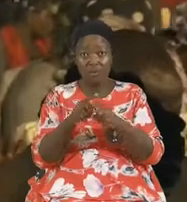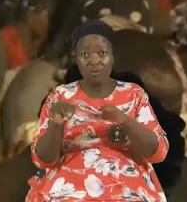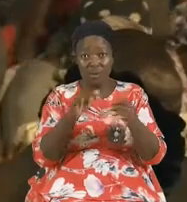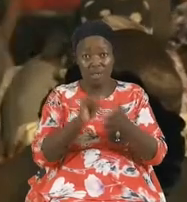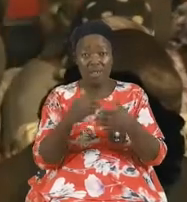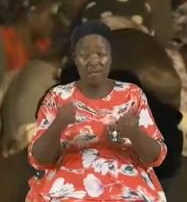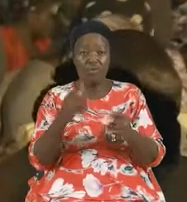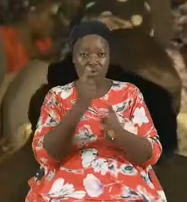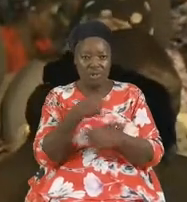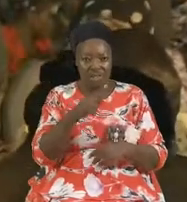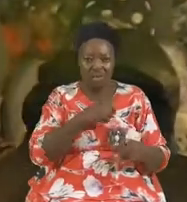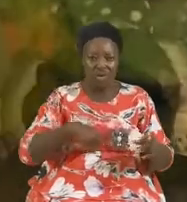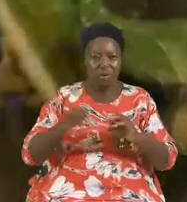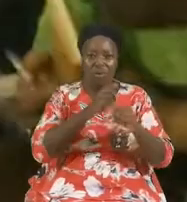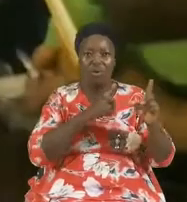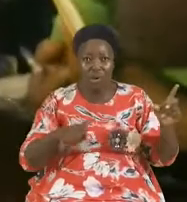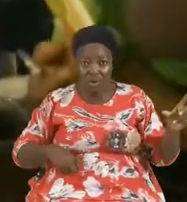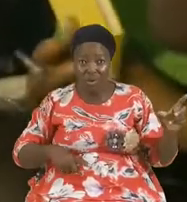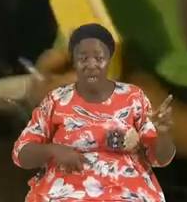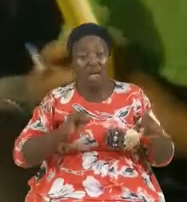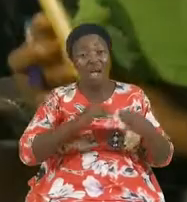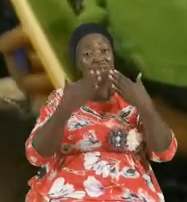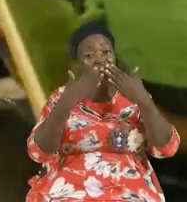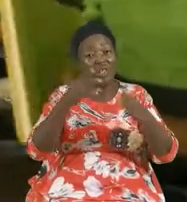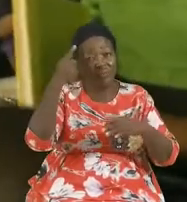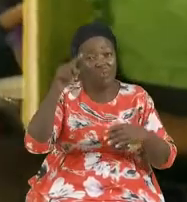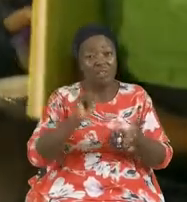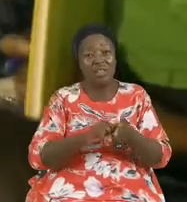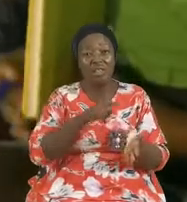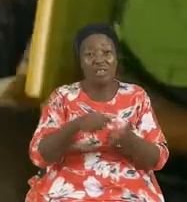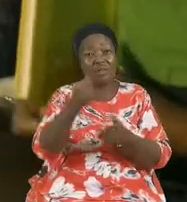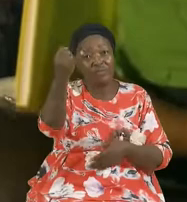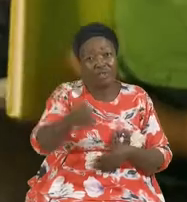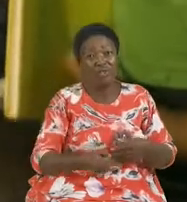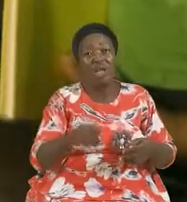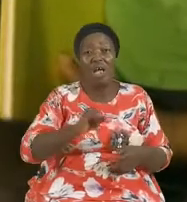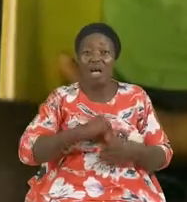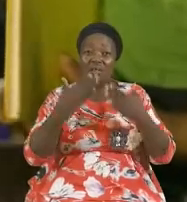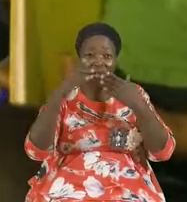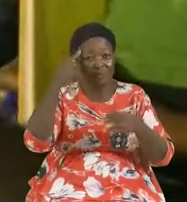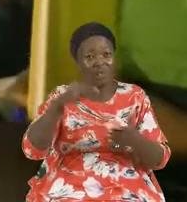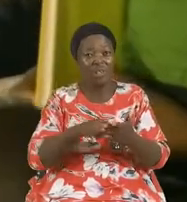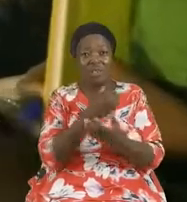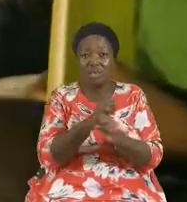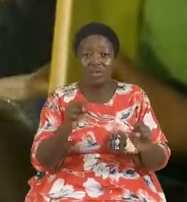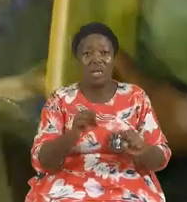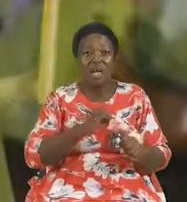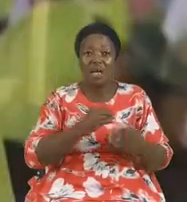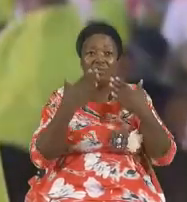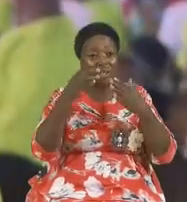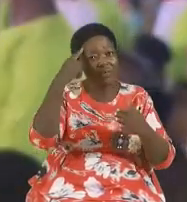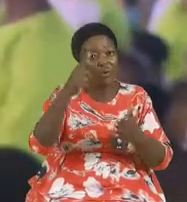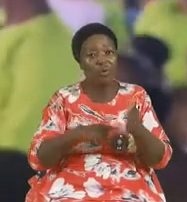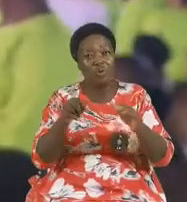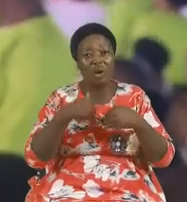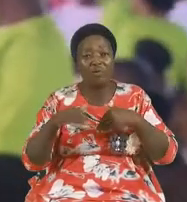up. Let's pray together. As you've done that, you tell the Lord, oh Lord, I thank you for the invitation.